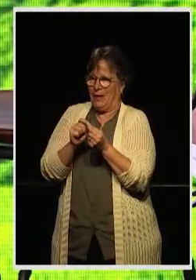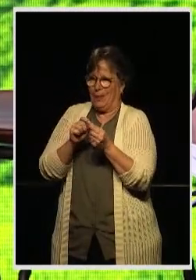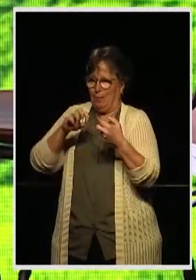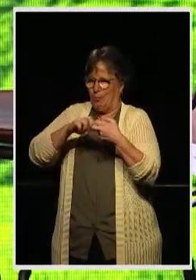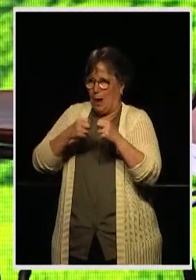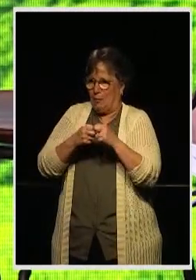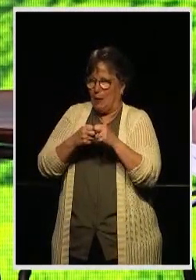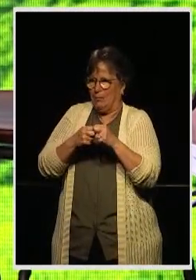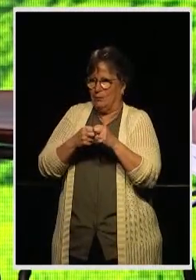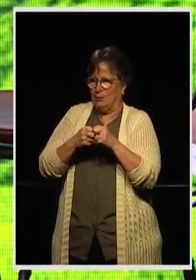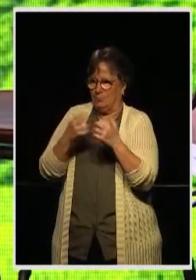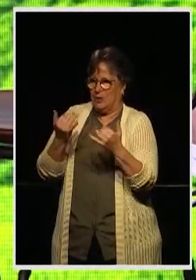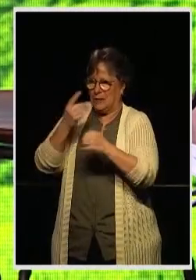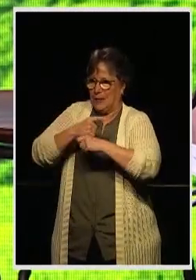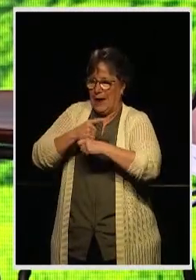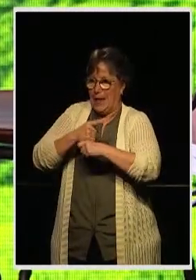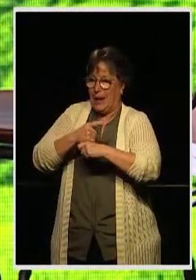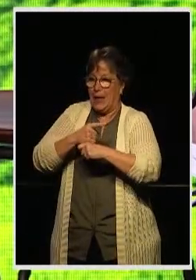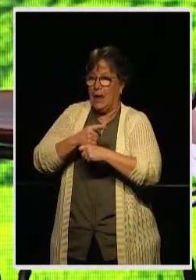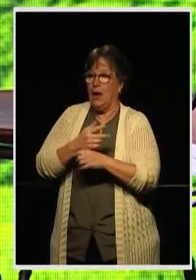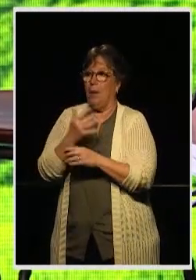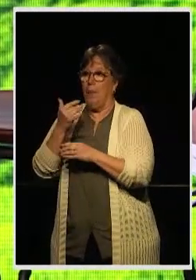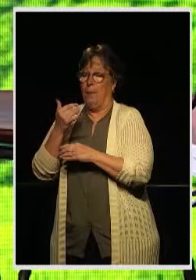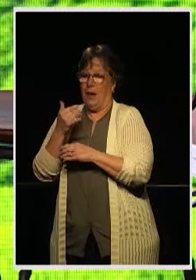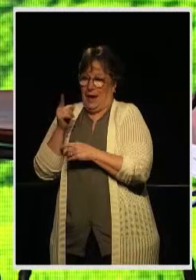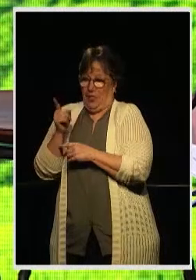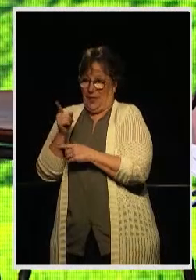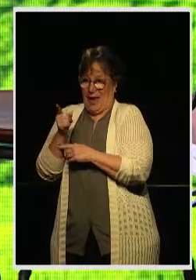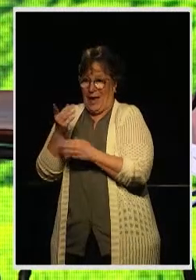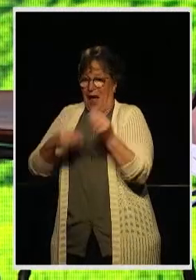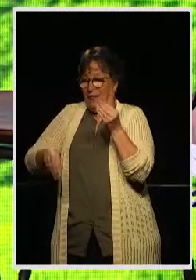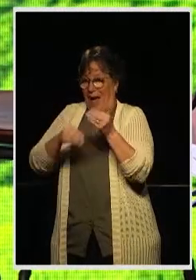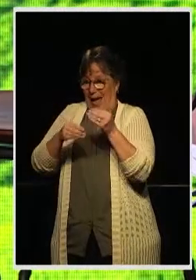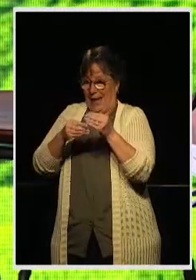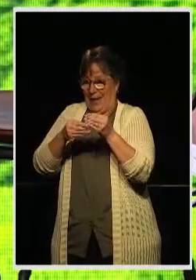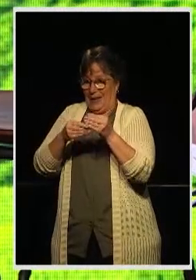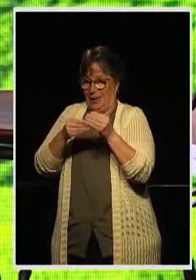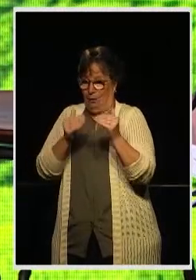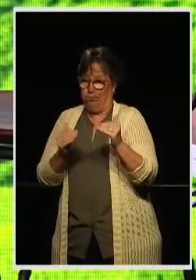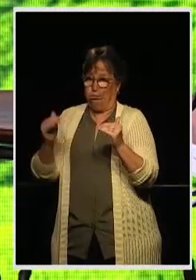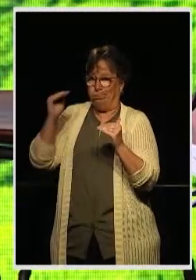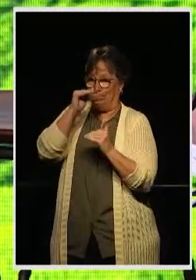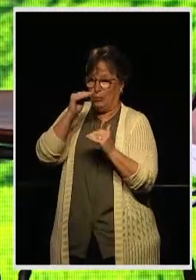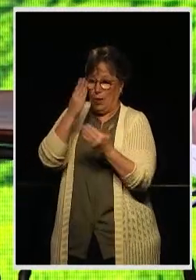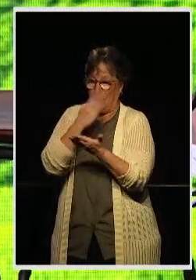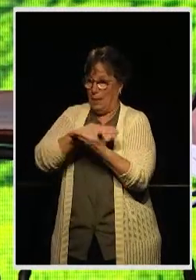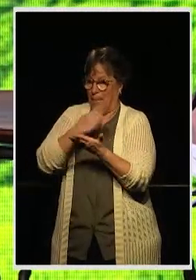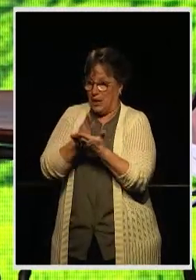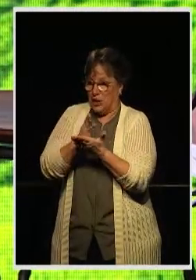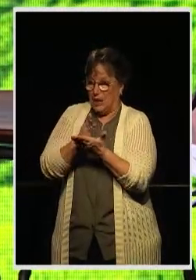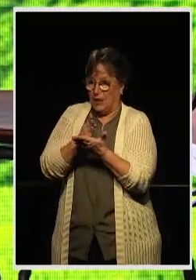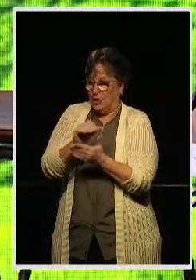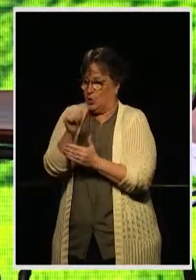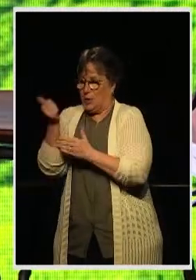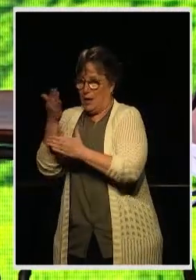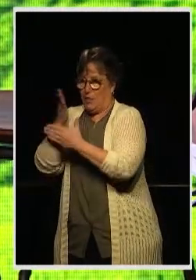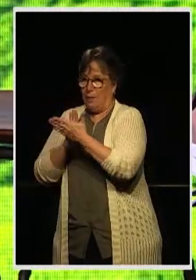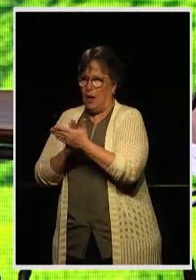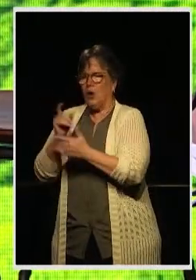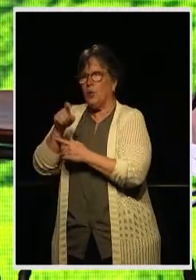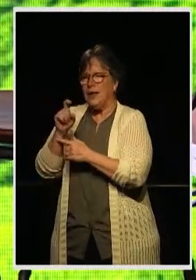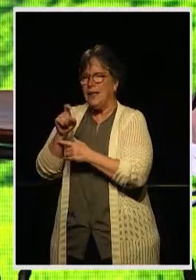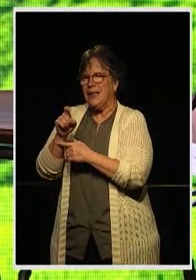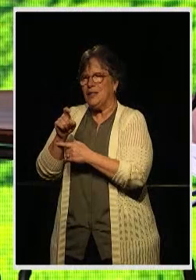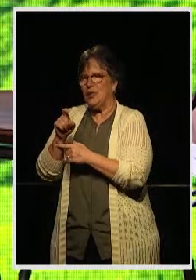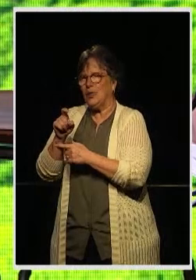ENGINE program has doubled the NSF budget to the other side, which is we need to translate, we need to think